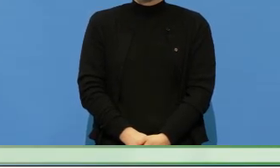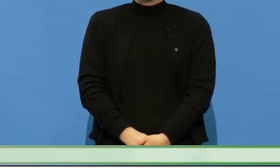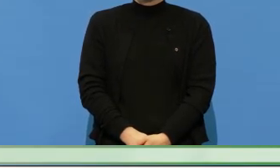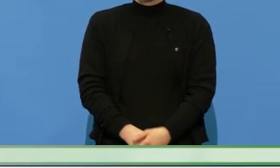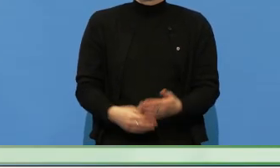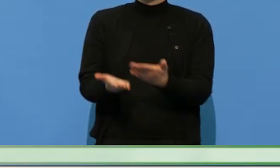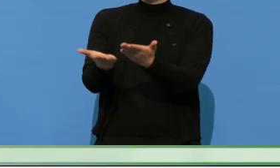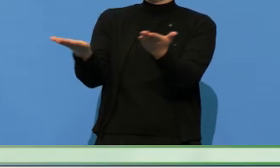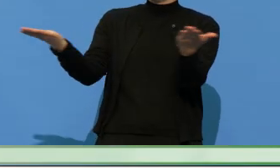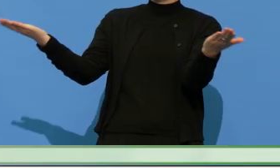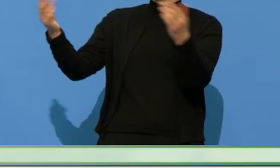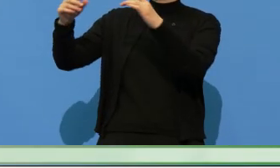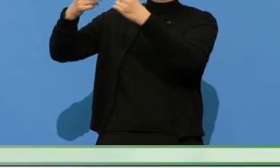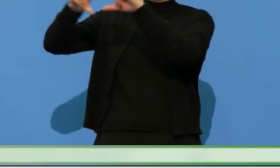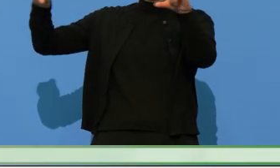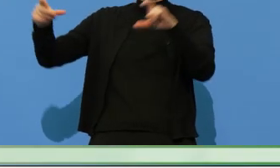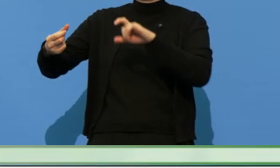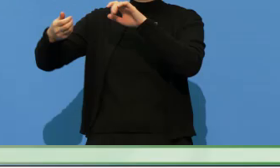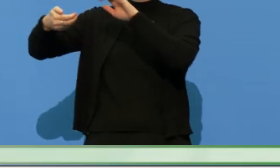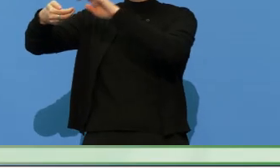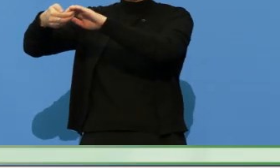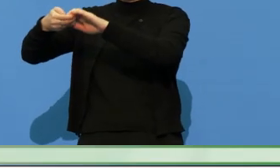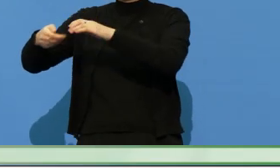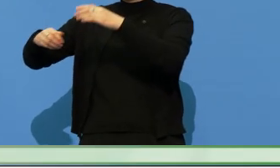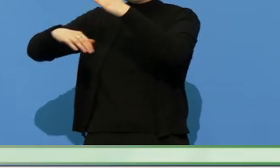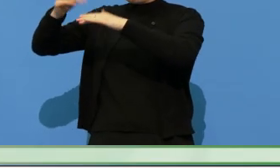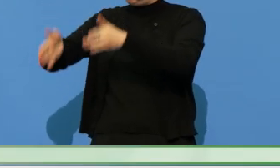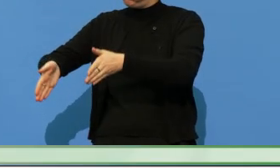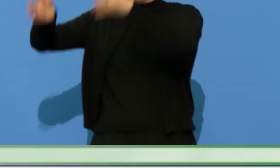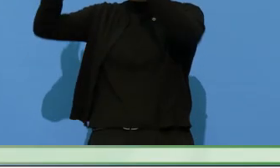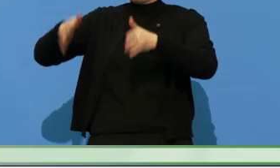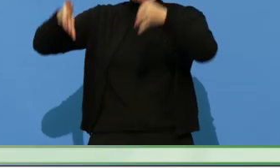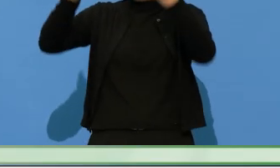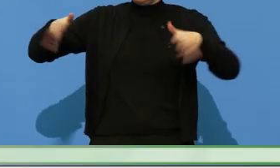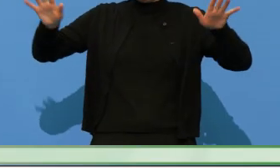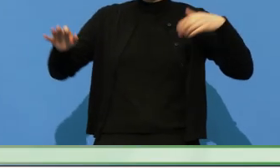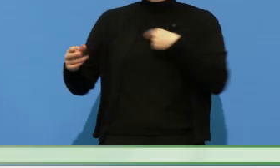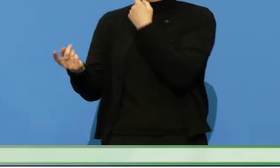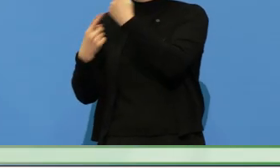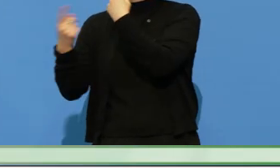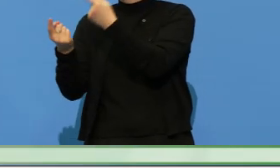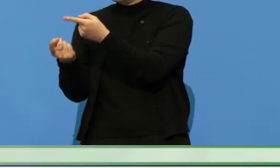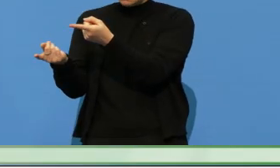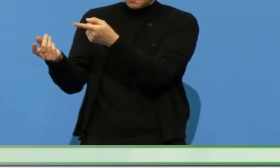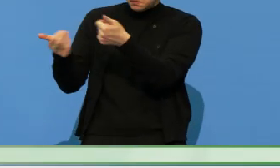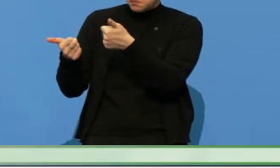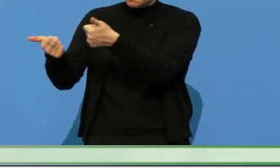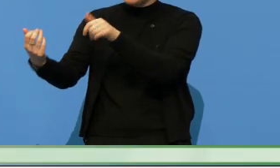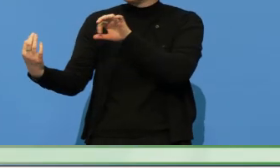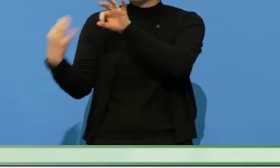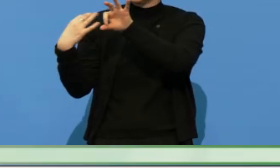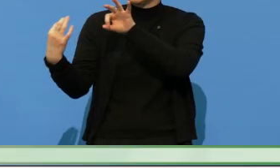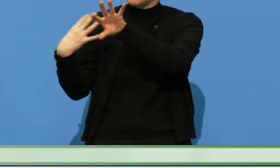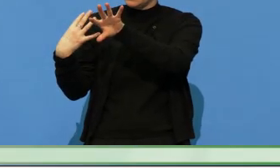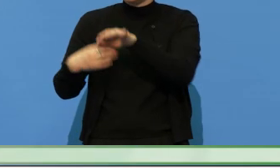for example, there is also a need, not only in Poland but in CEE, that they need